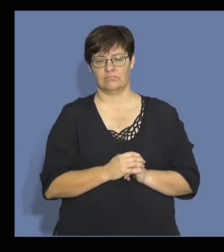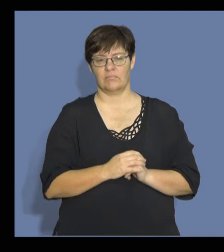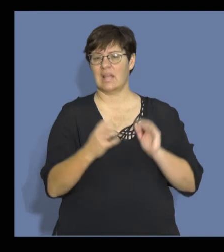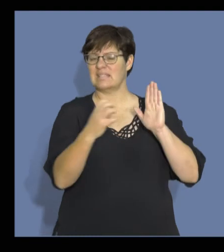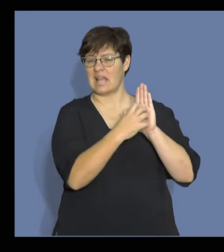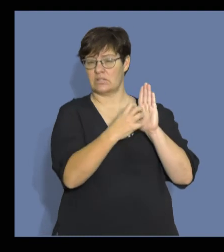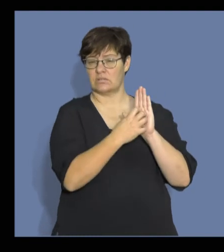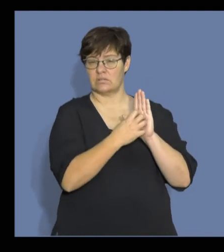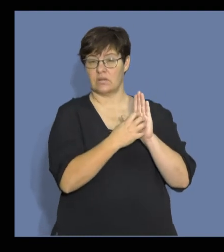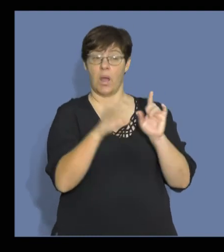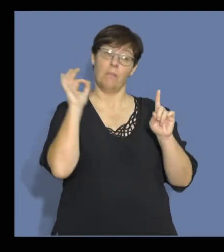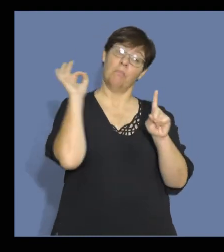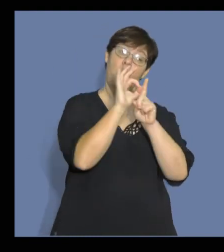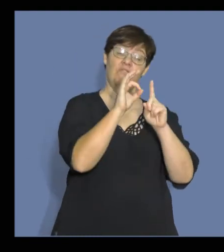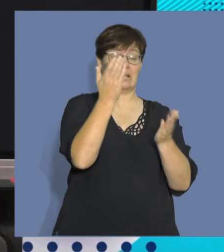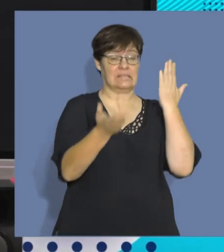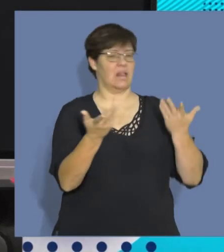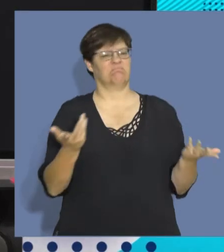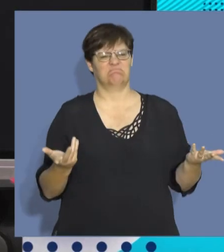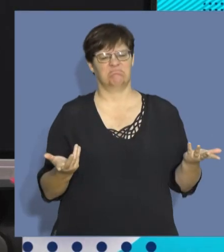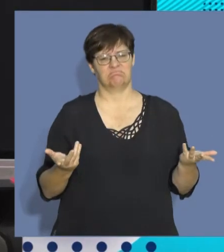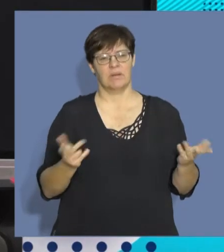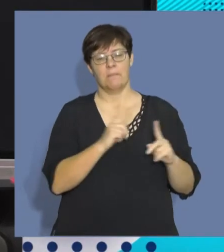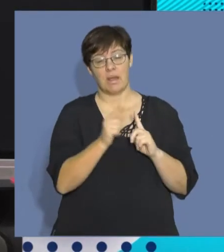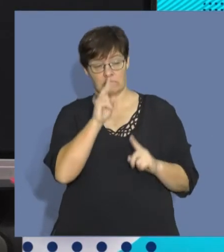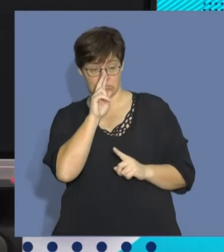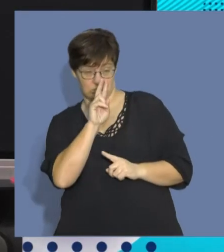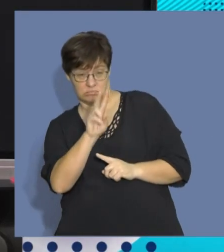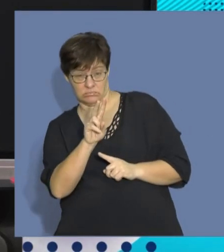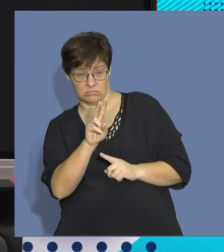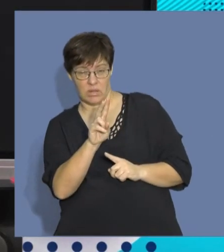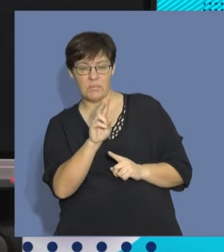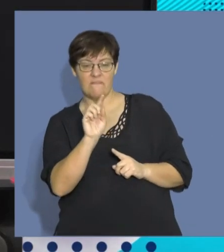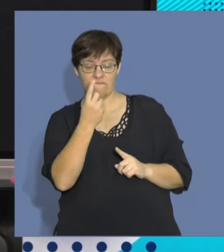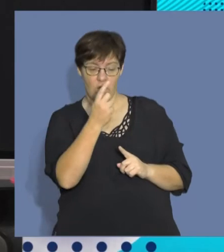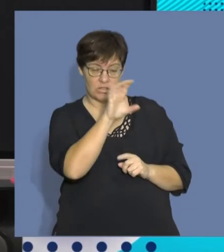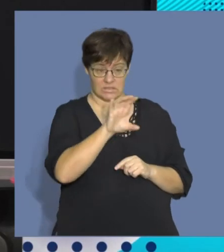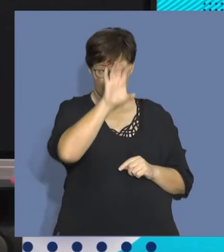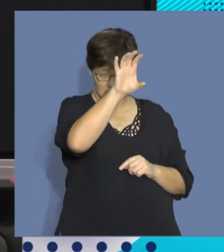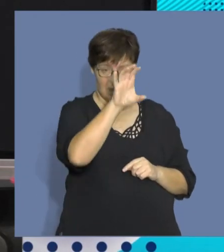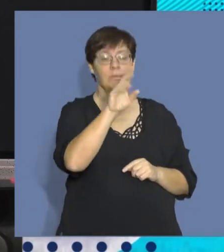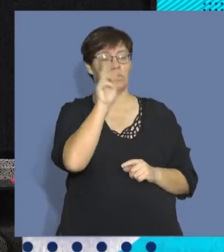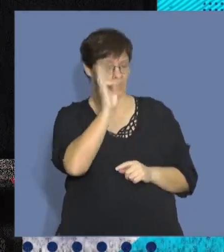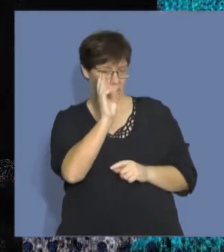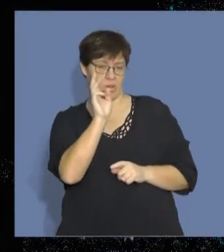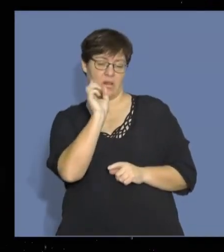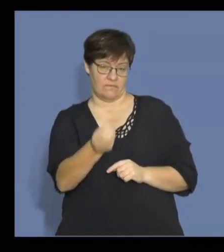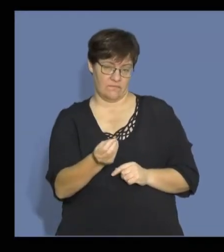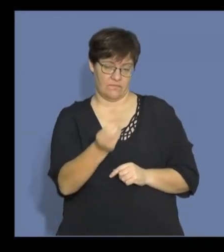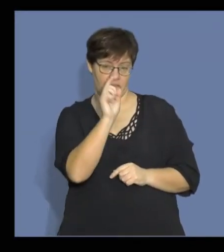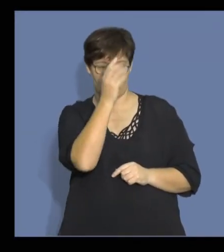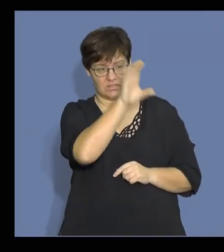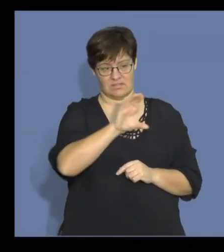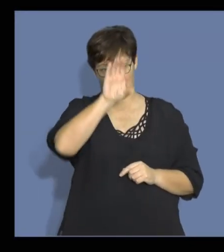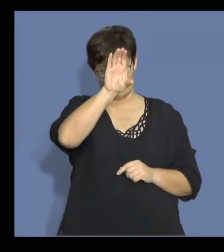are not often going to be drawn to perfect scale, but if a point looks like it's going to be in the first quadrant, it is going to be in the first quadrant. And